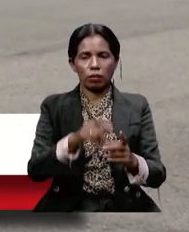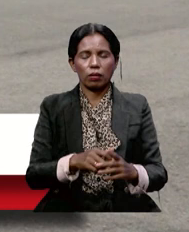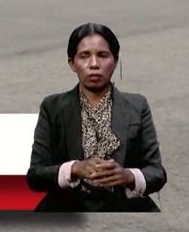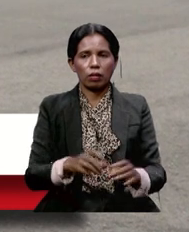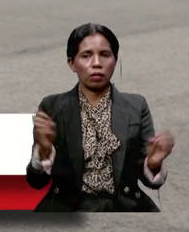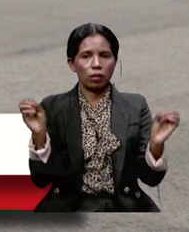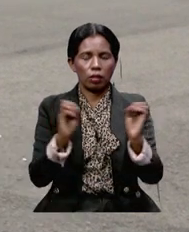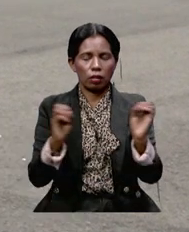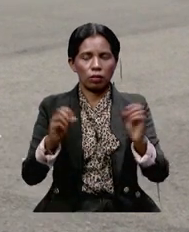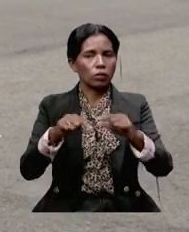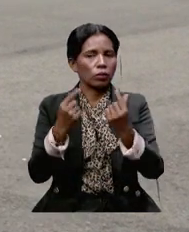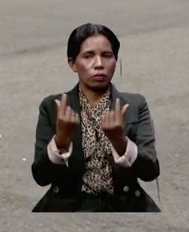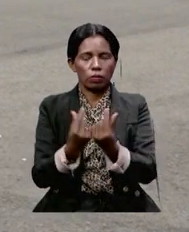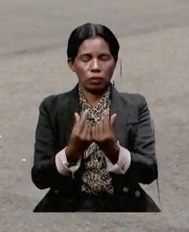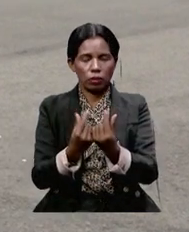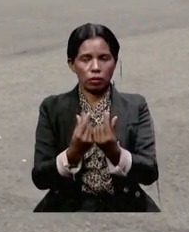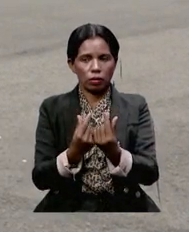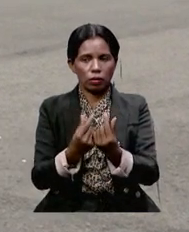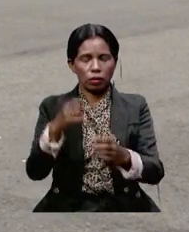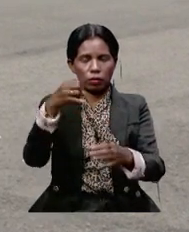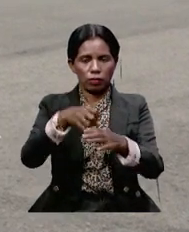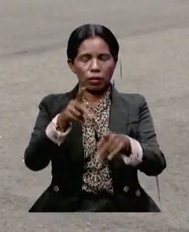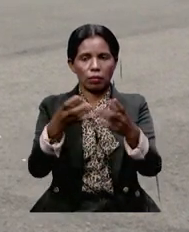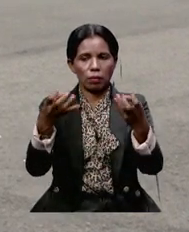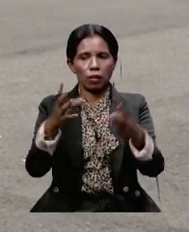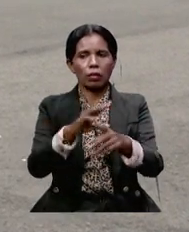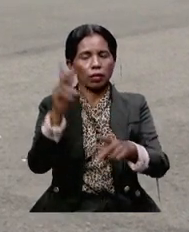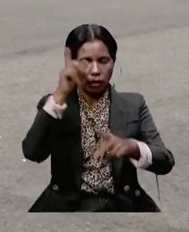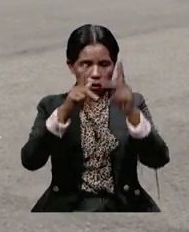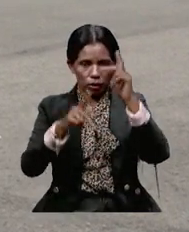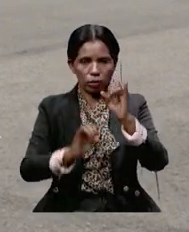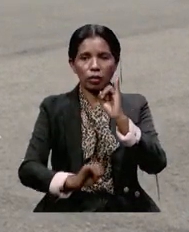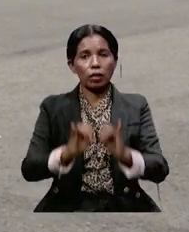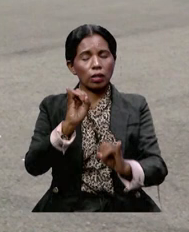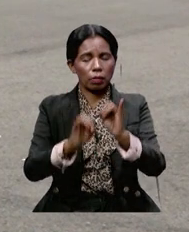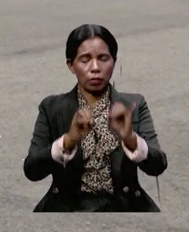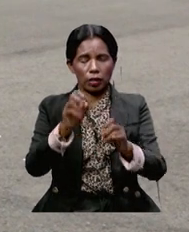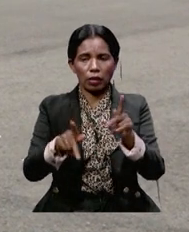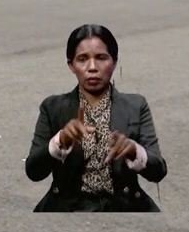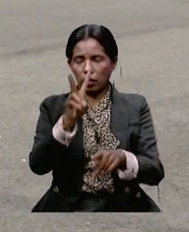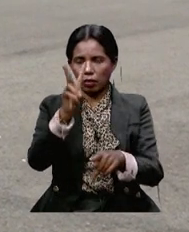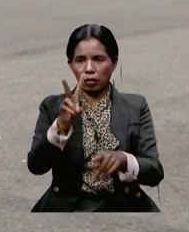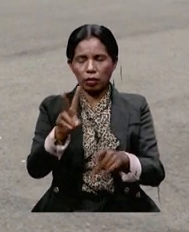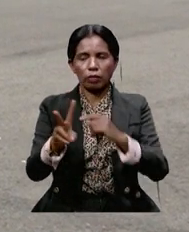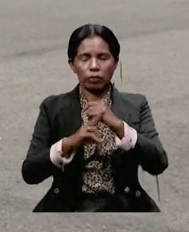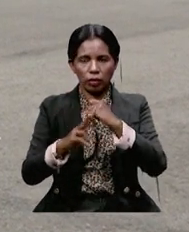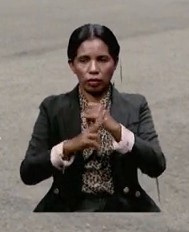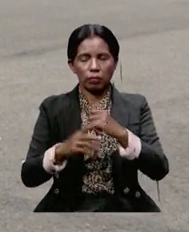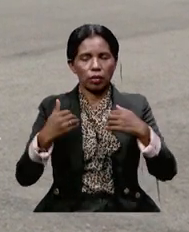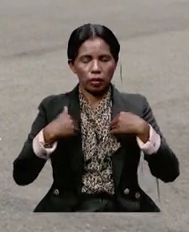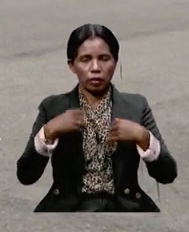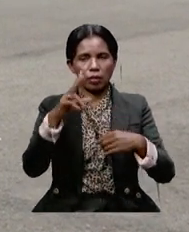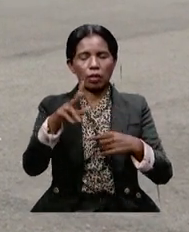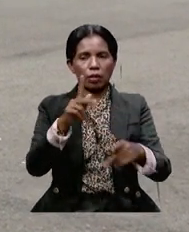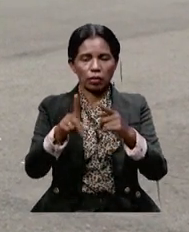laos confronta ka envolve ma barak, ma ibe kazu individuo, nebe maka ebitima mos iha na inida,